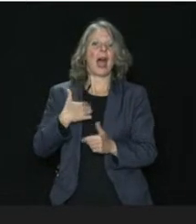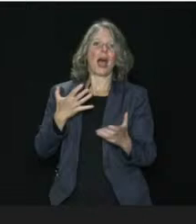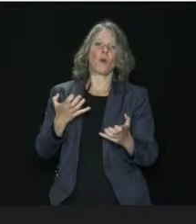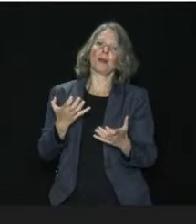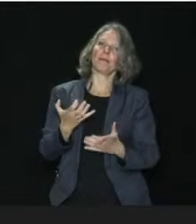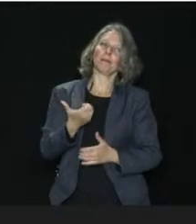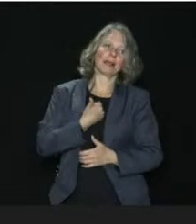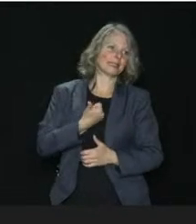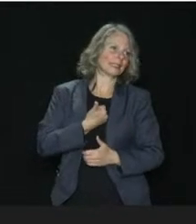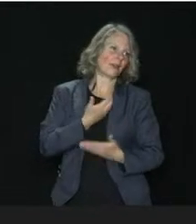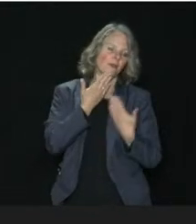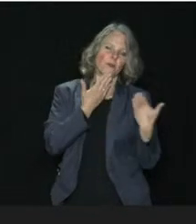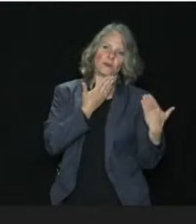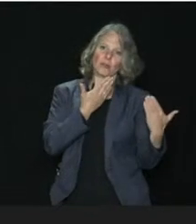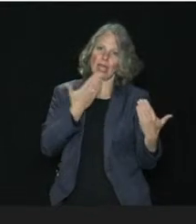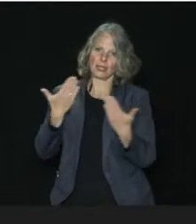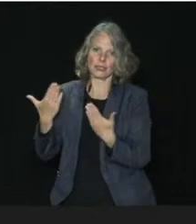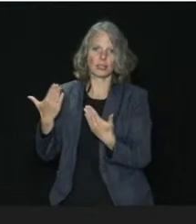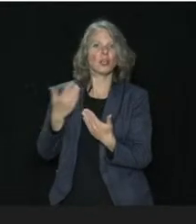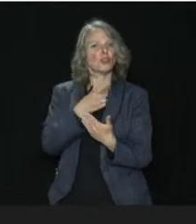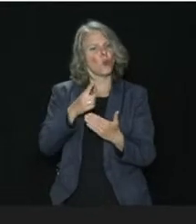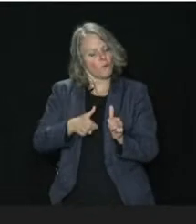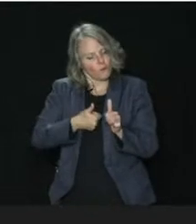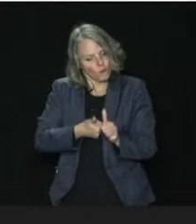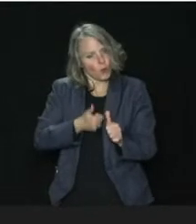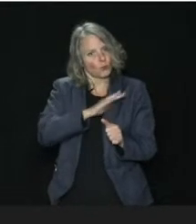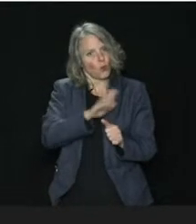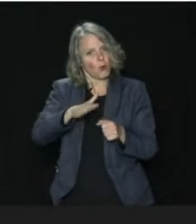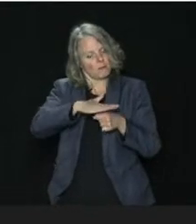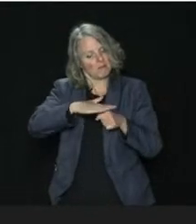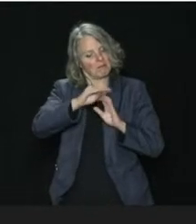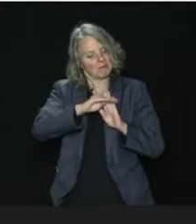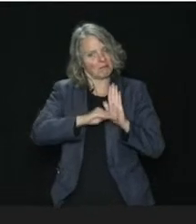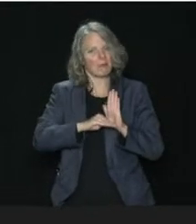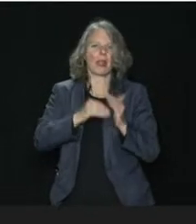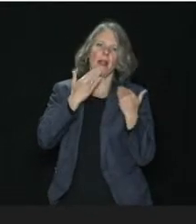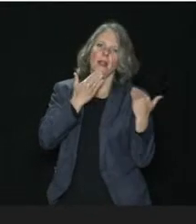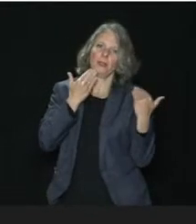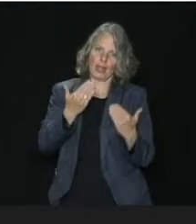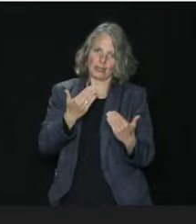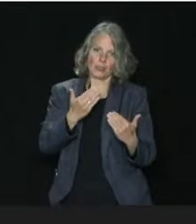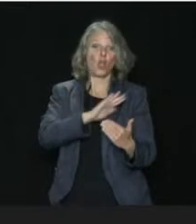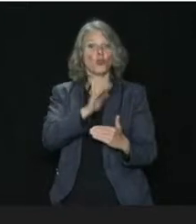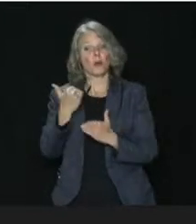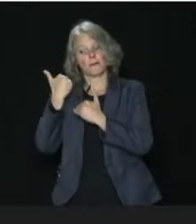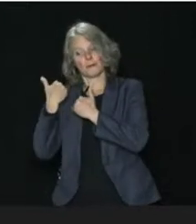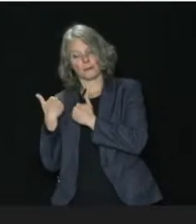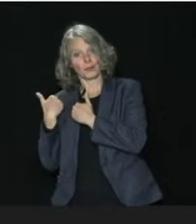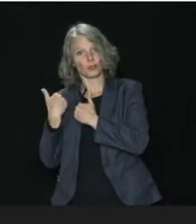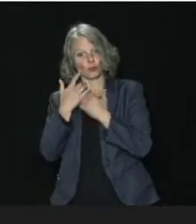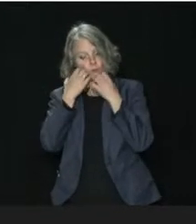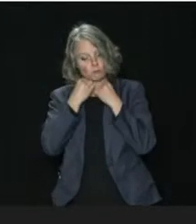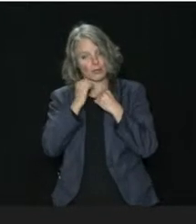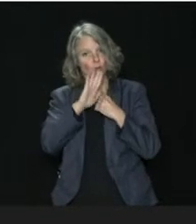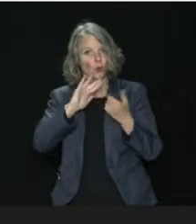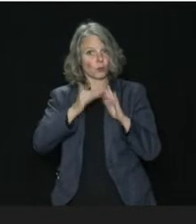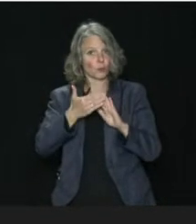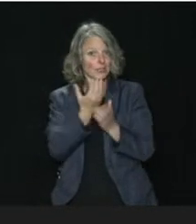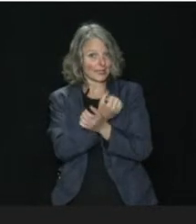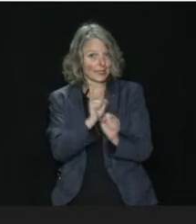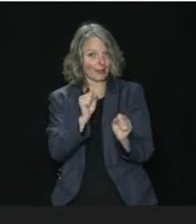Canadians for observing the public health guidelines and keeping their own communities safe.